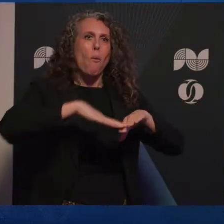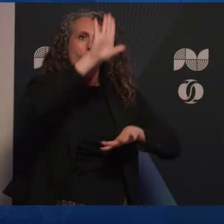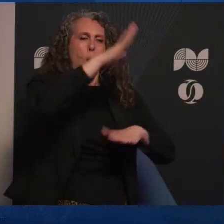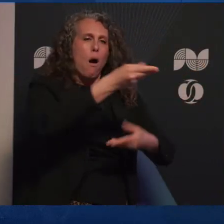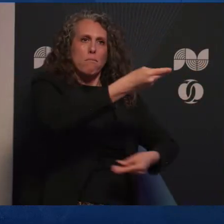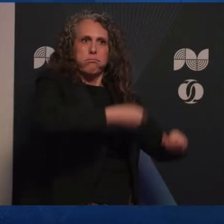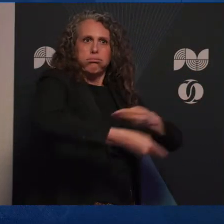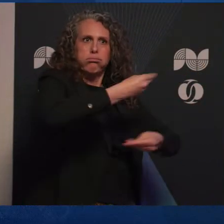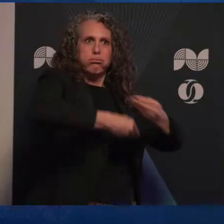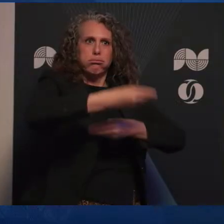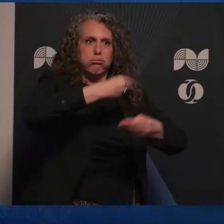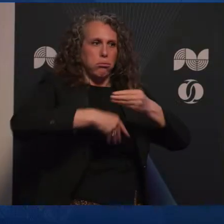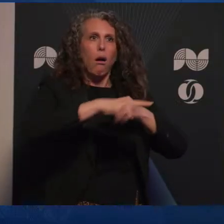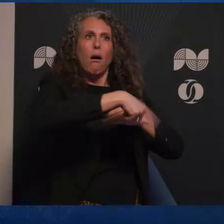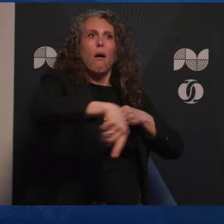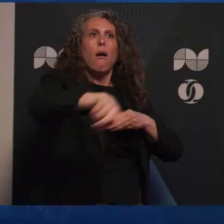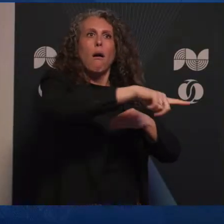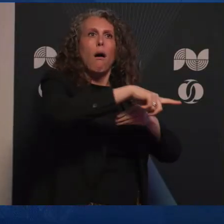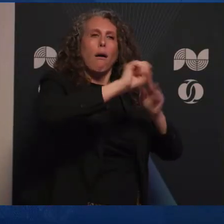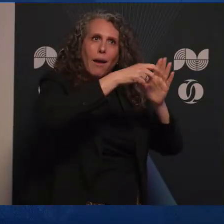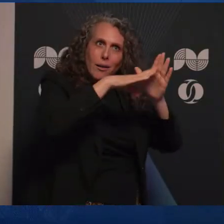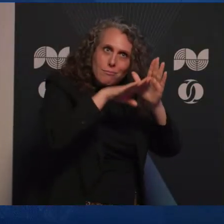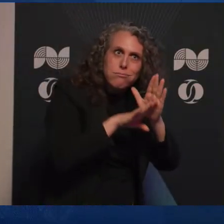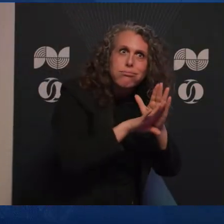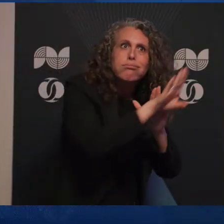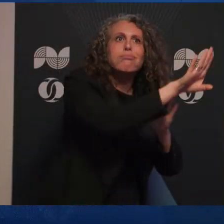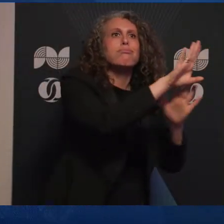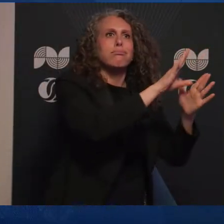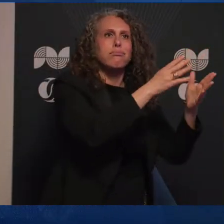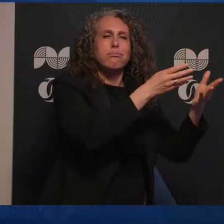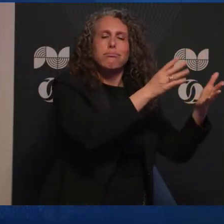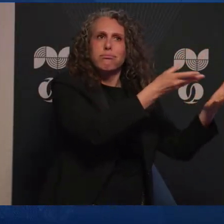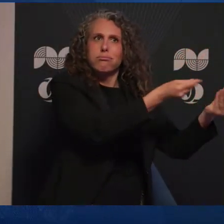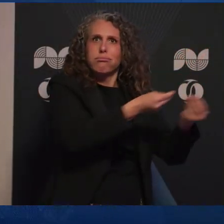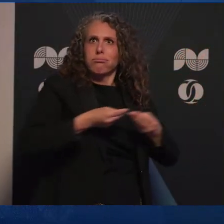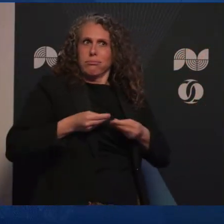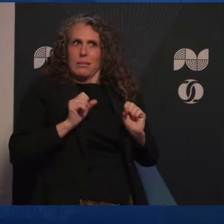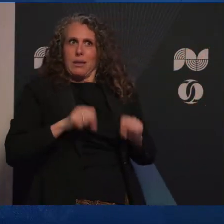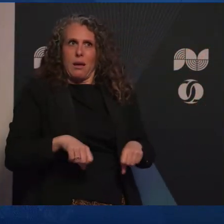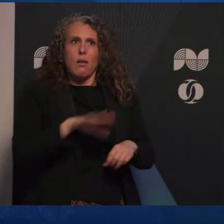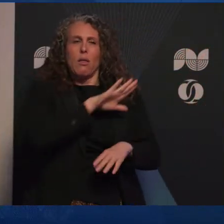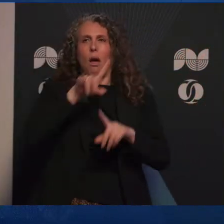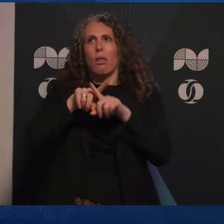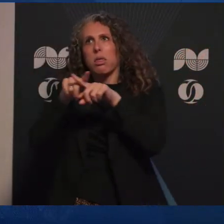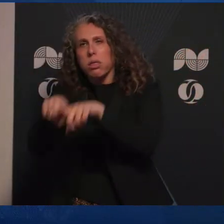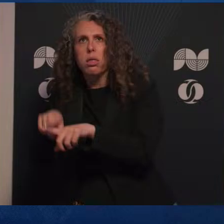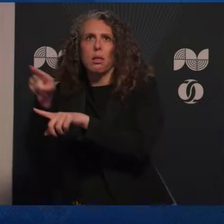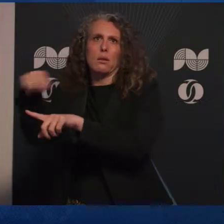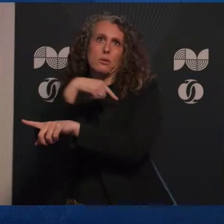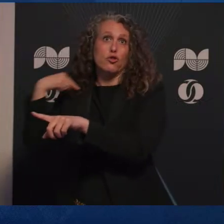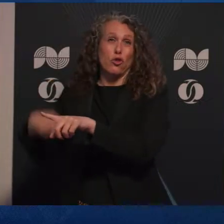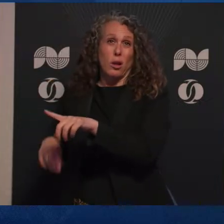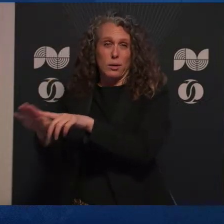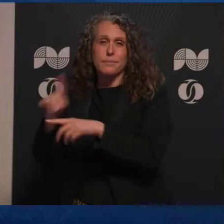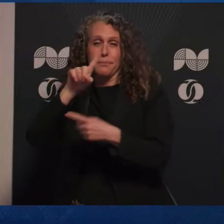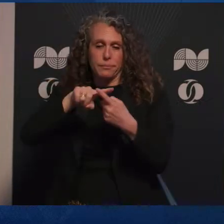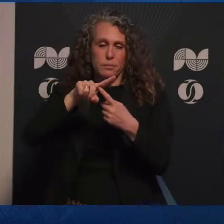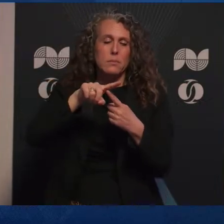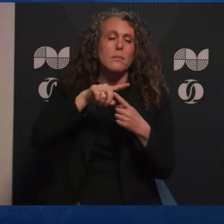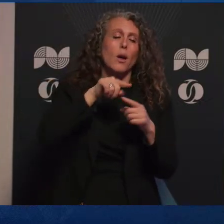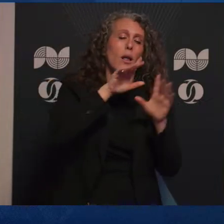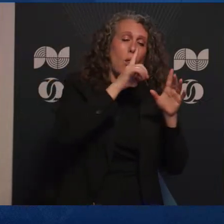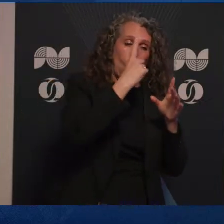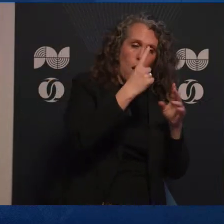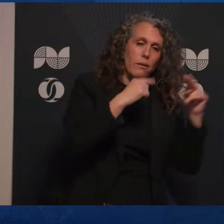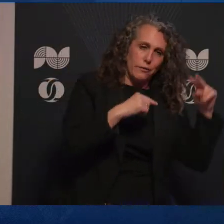become a part of a supply chain, that's a very good thing. But then there's also the other side, which